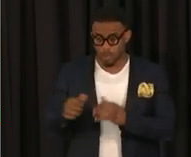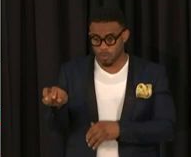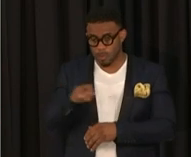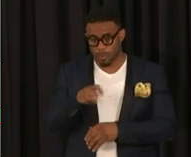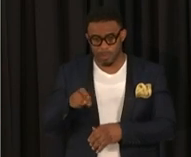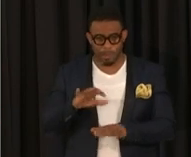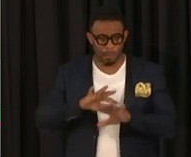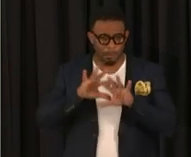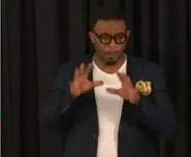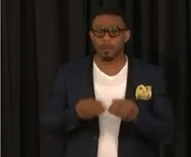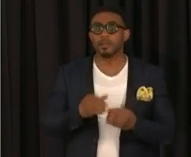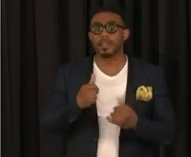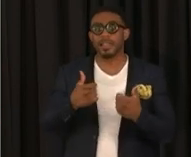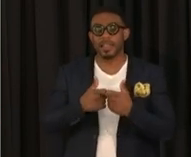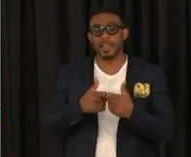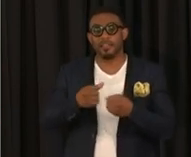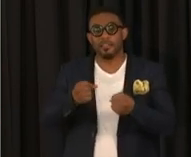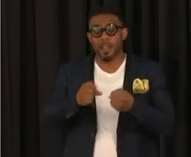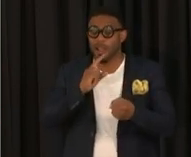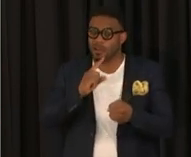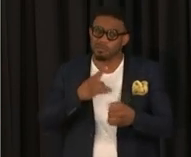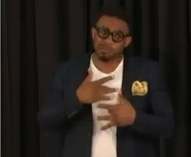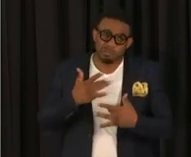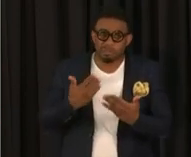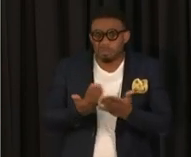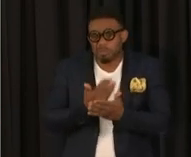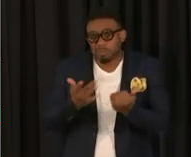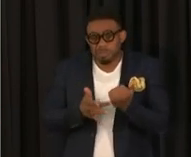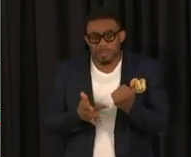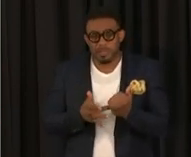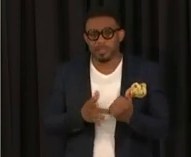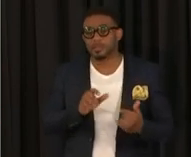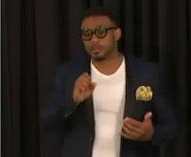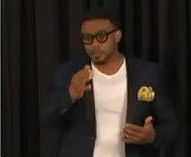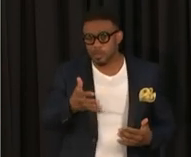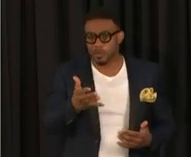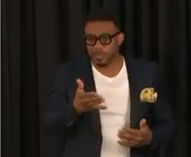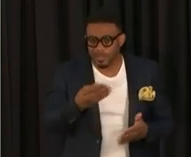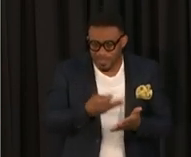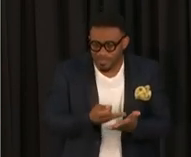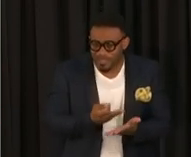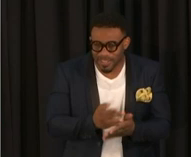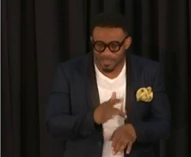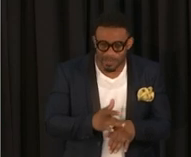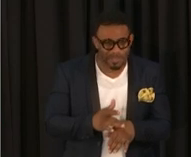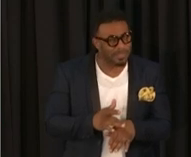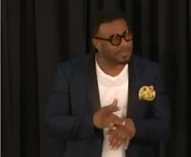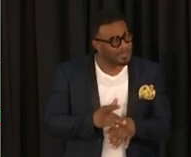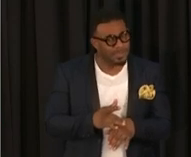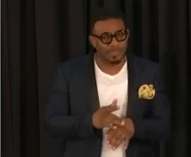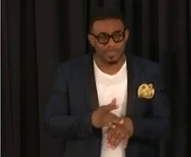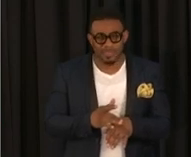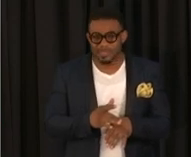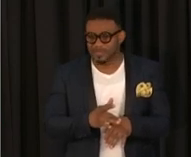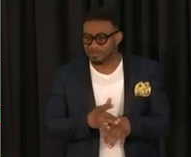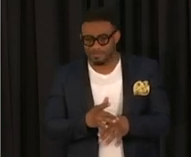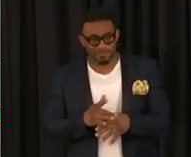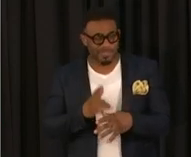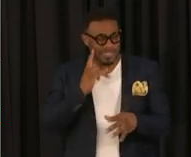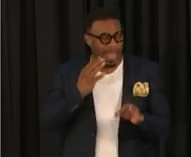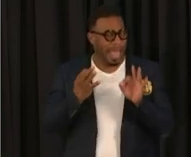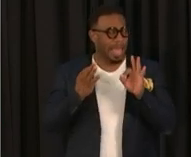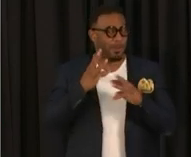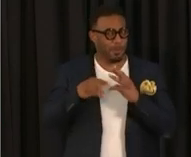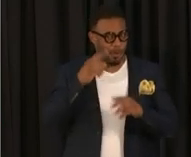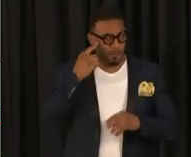cost of transportation overall. But electric vehicles are a relatively new technology, so the financing space there is very informed. It's an